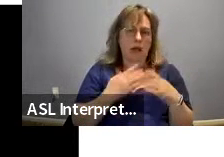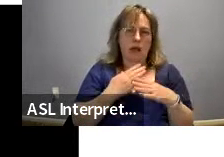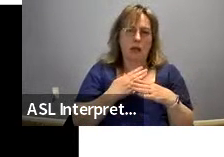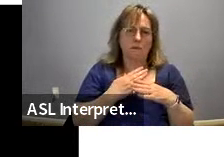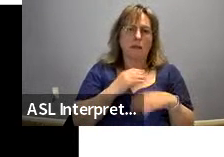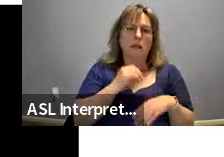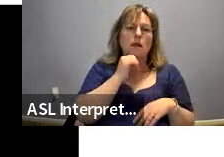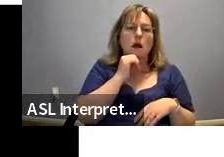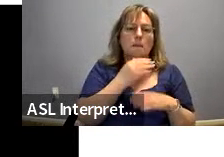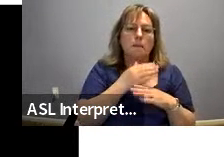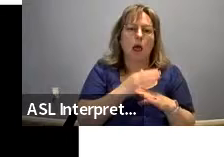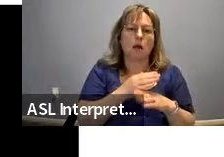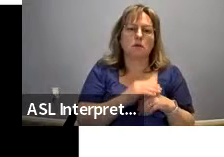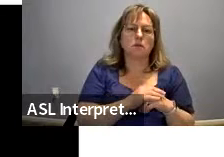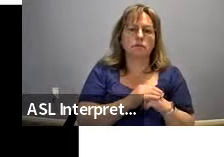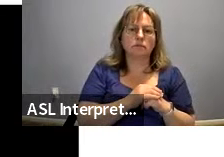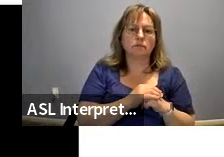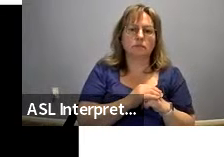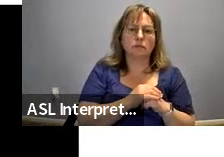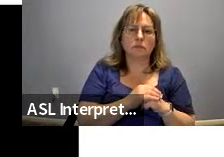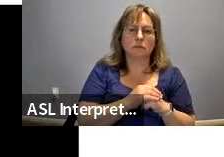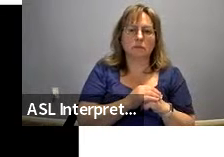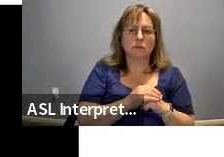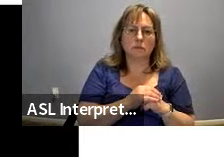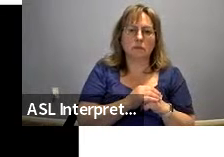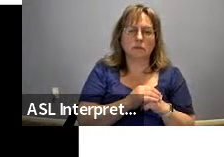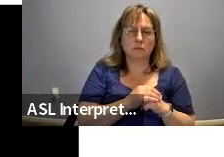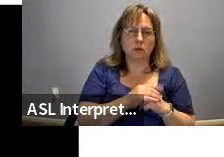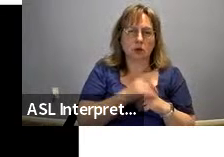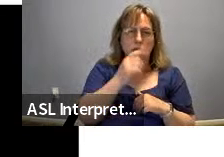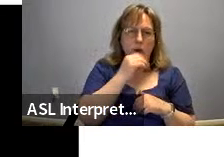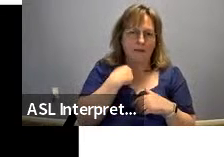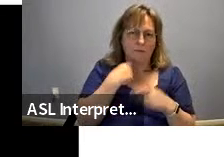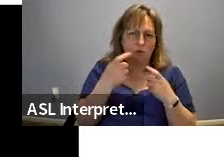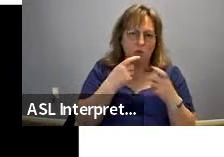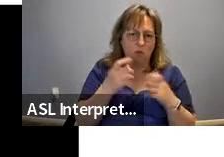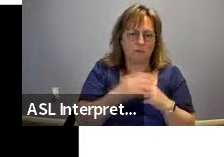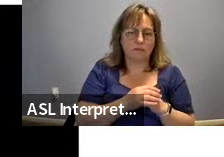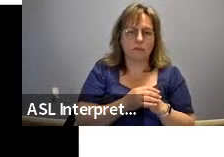unblocked. To get back, again, we tap the back arrow,